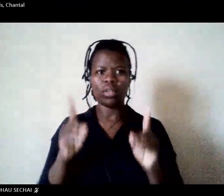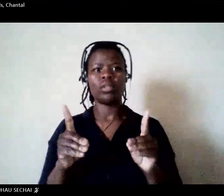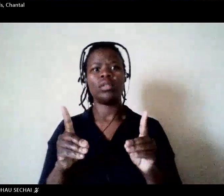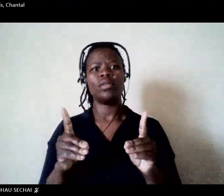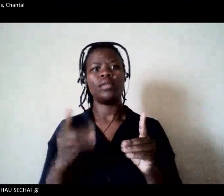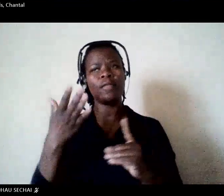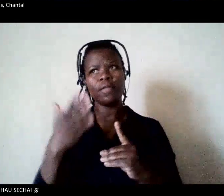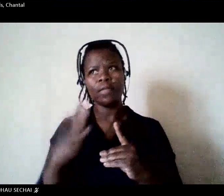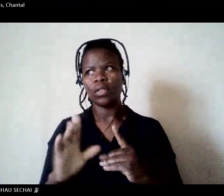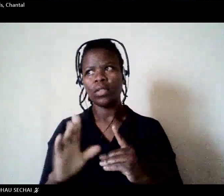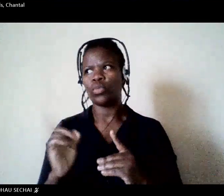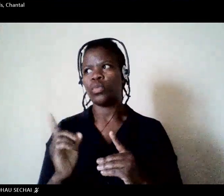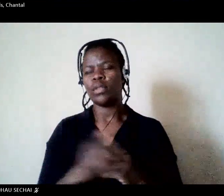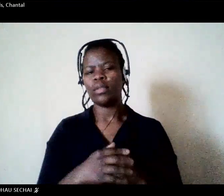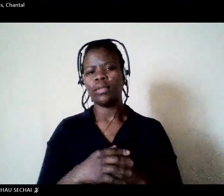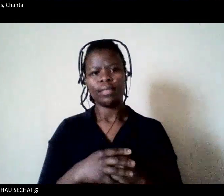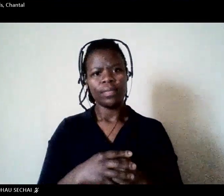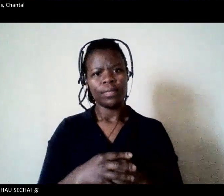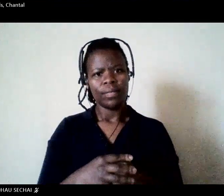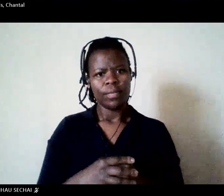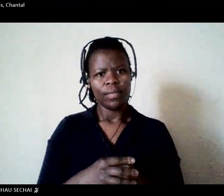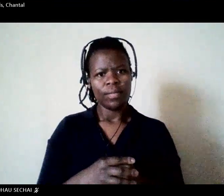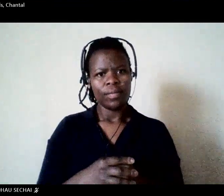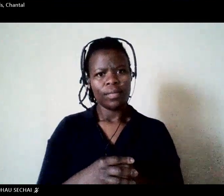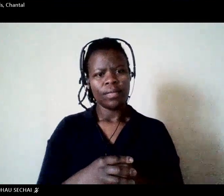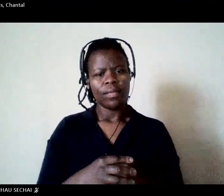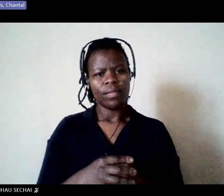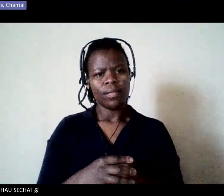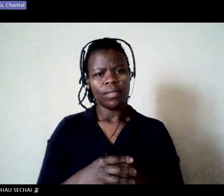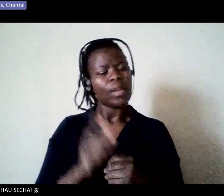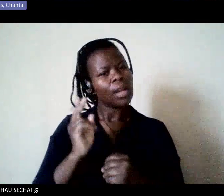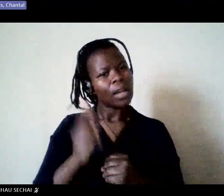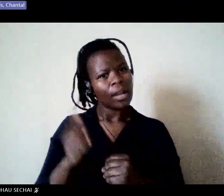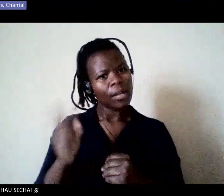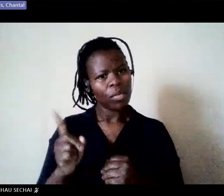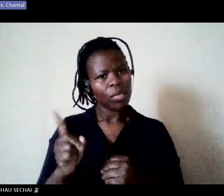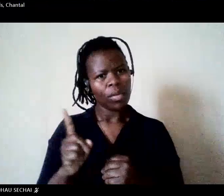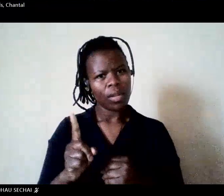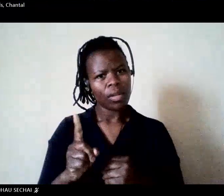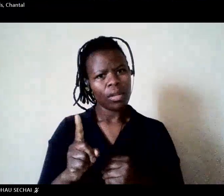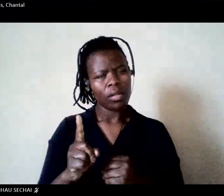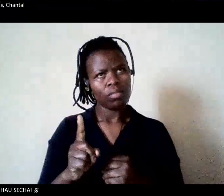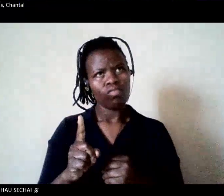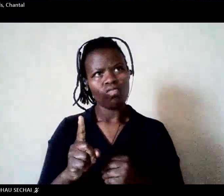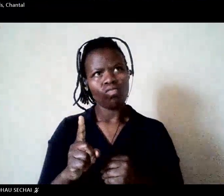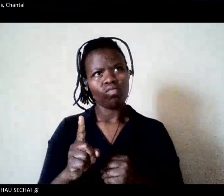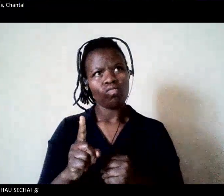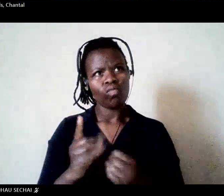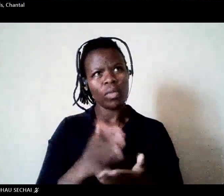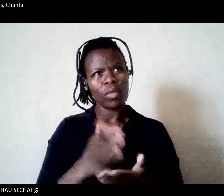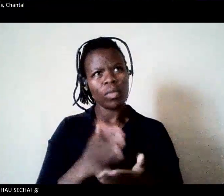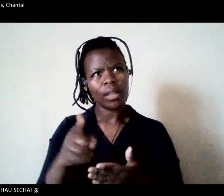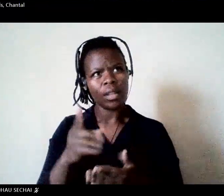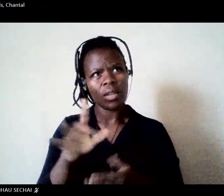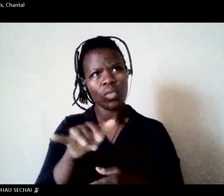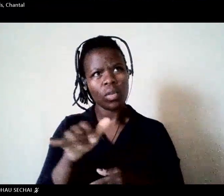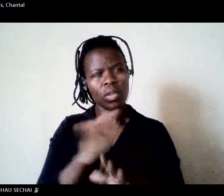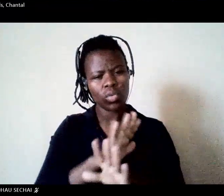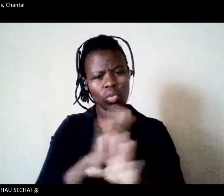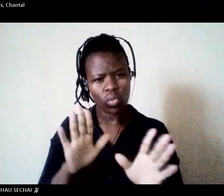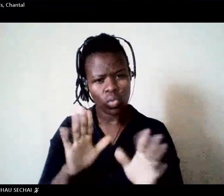can't remember the word. Something that is not attainable. It's not, it's not meant to be attainable. It's not meant to be attained. It's meant